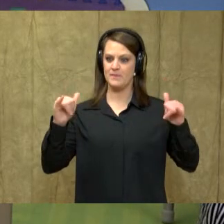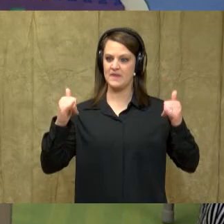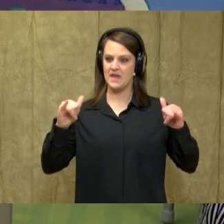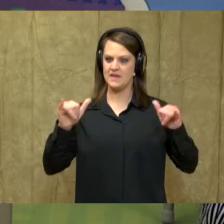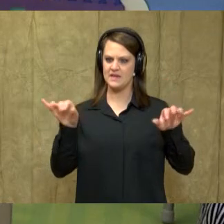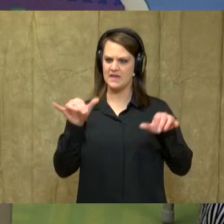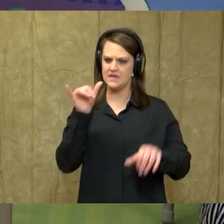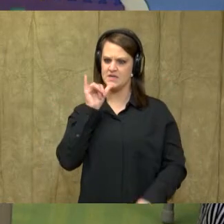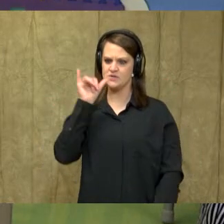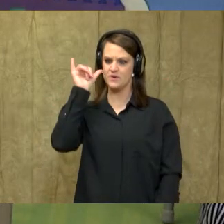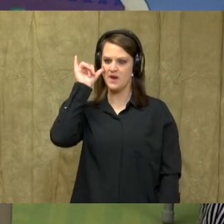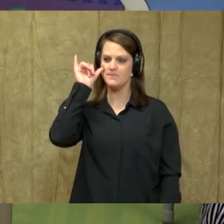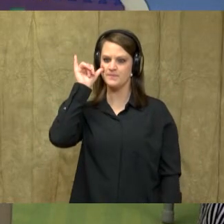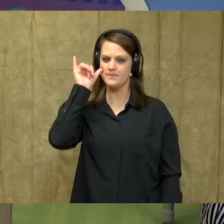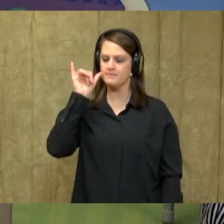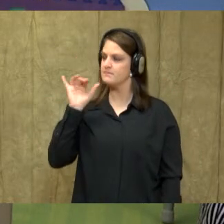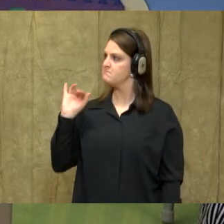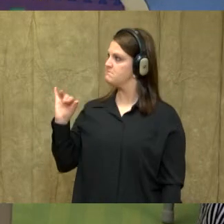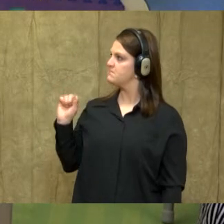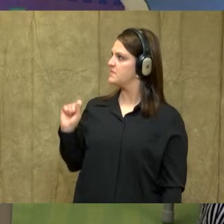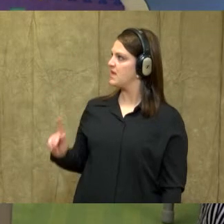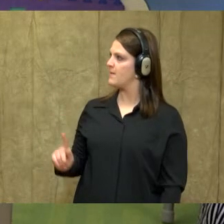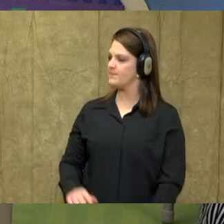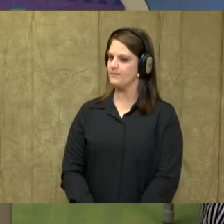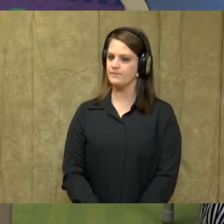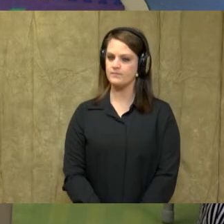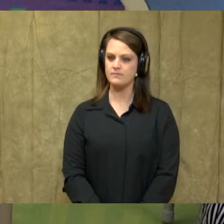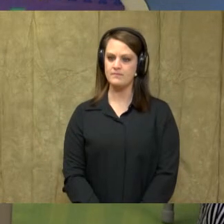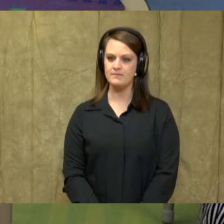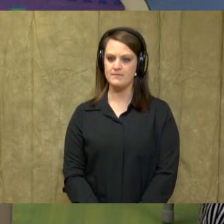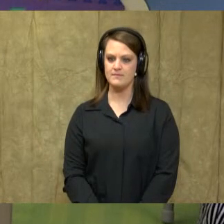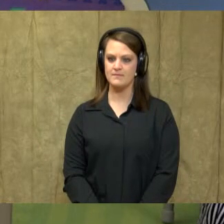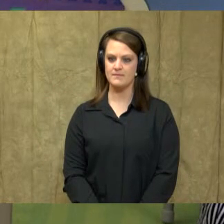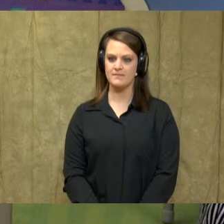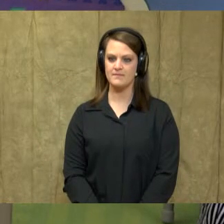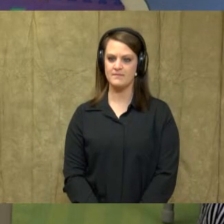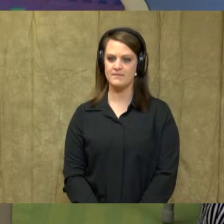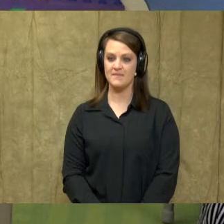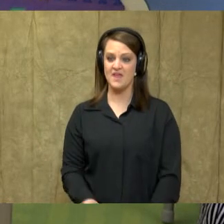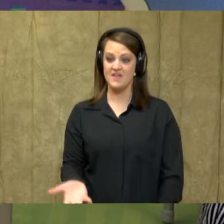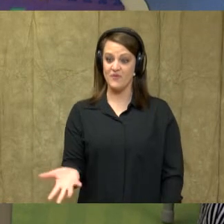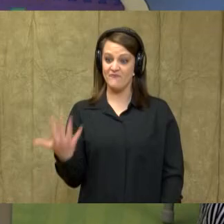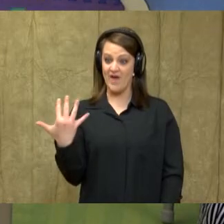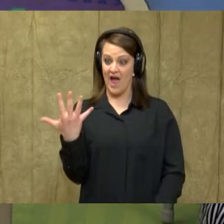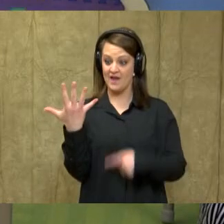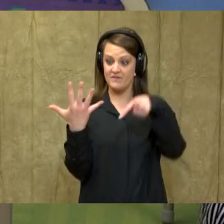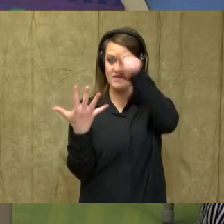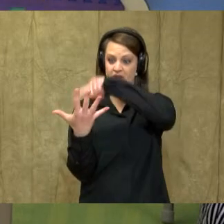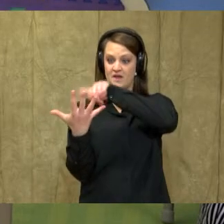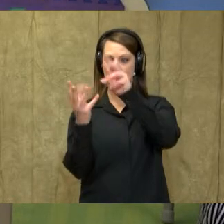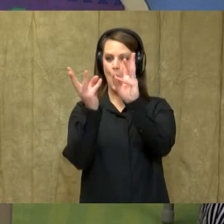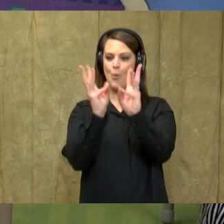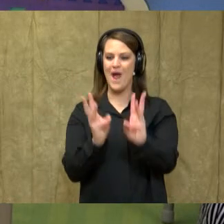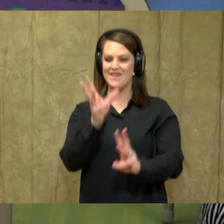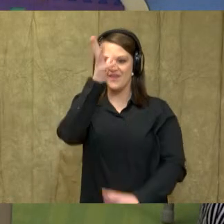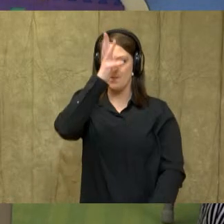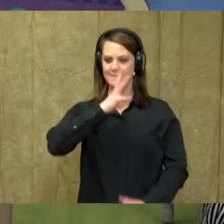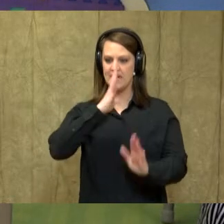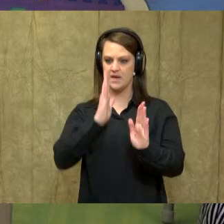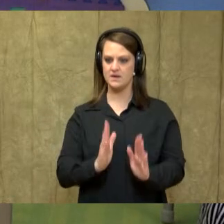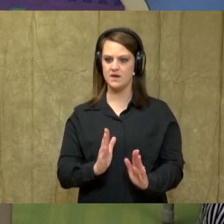did yesterday. Okay. All right. Can y'all get out your 5 weathermen? All right, you got your